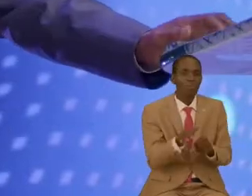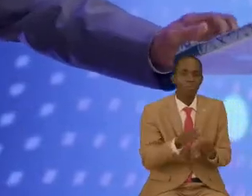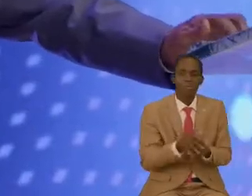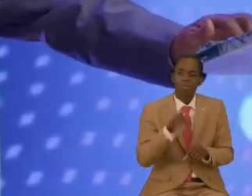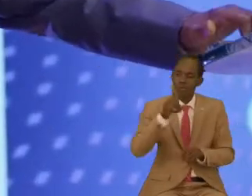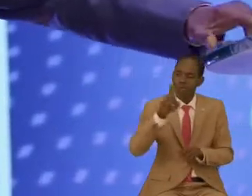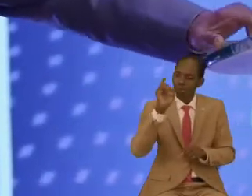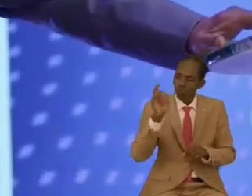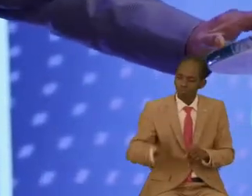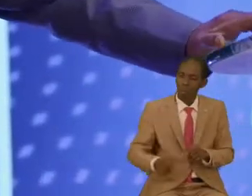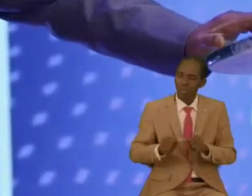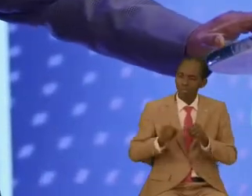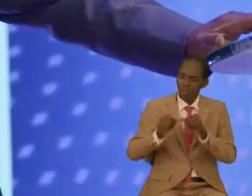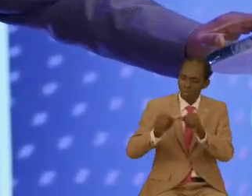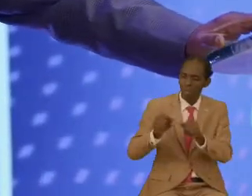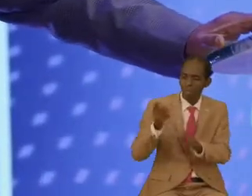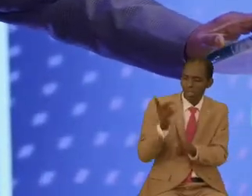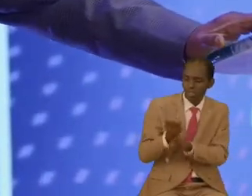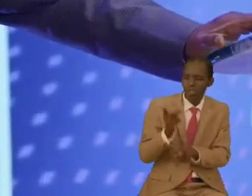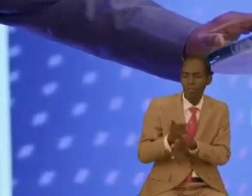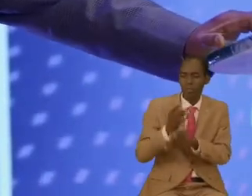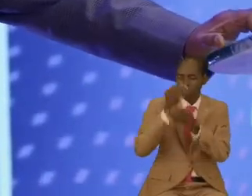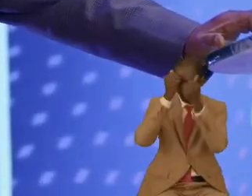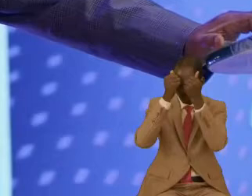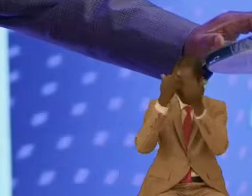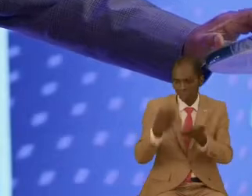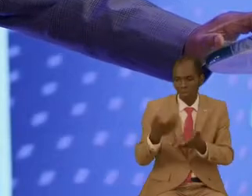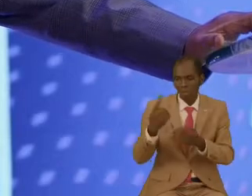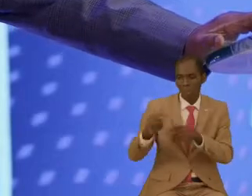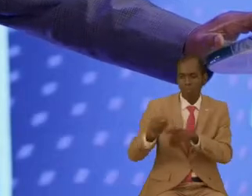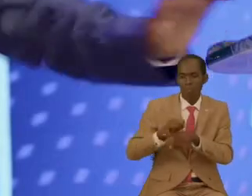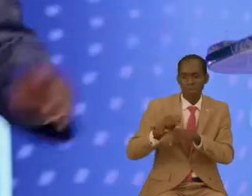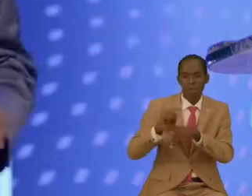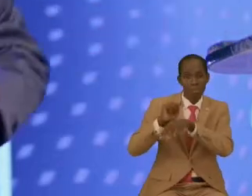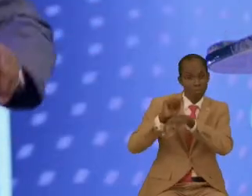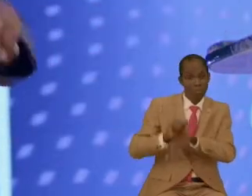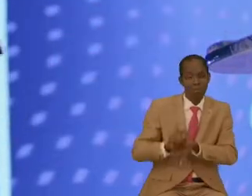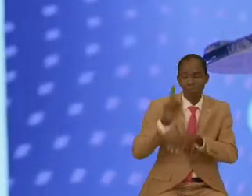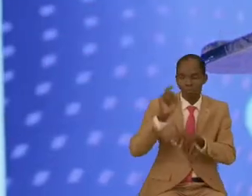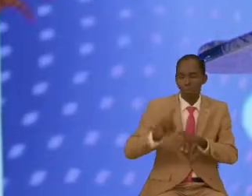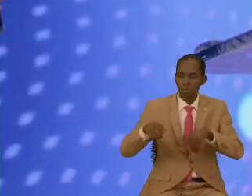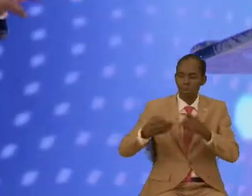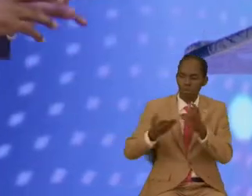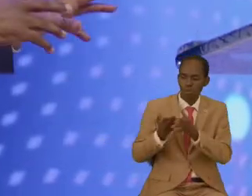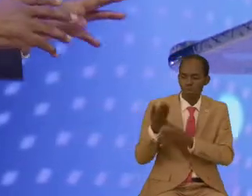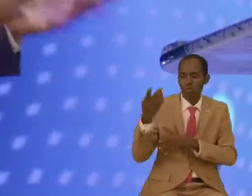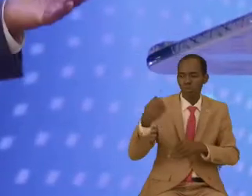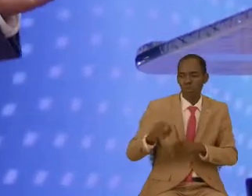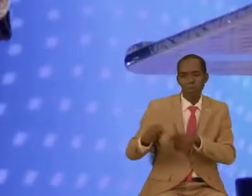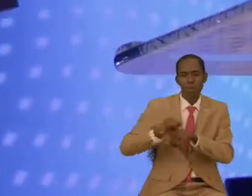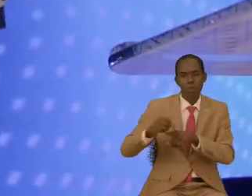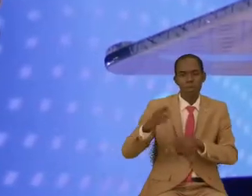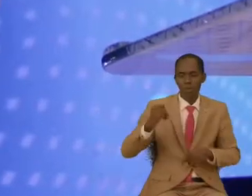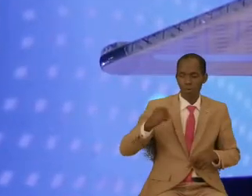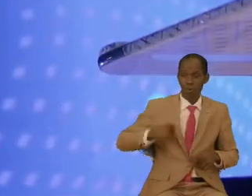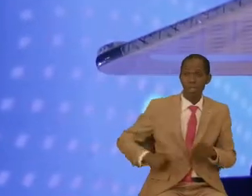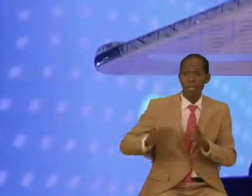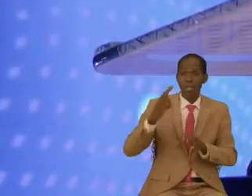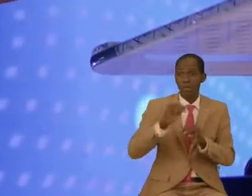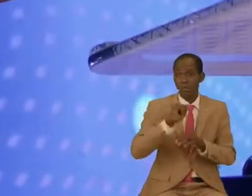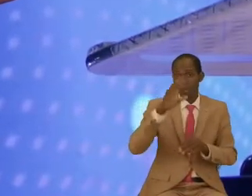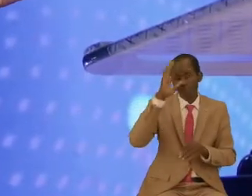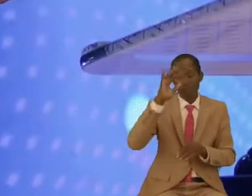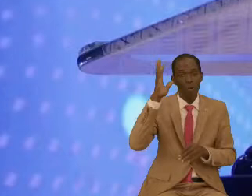must still keep their tradition. You must still go through the circumcision. A man must take the